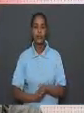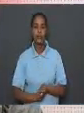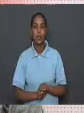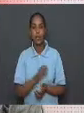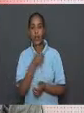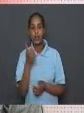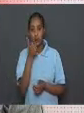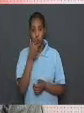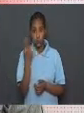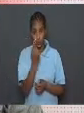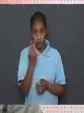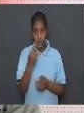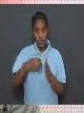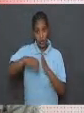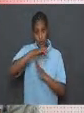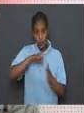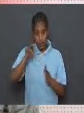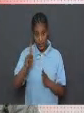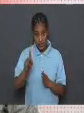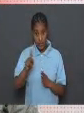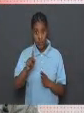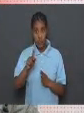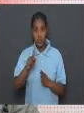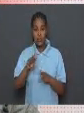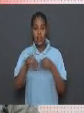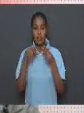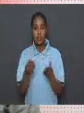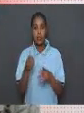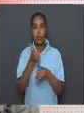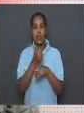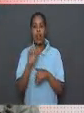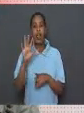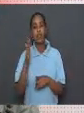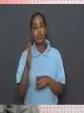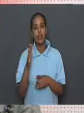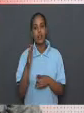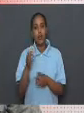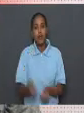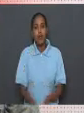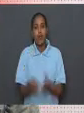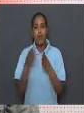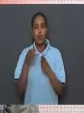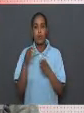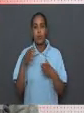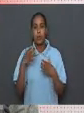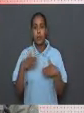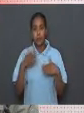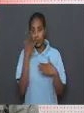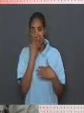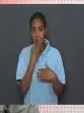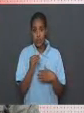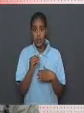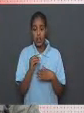of electroplating is to give metal items a more pleasant or richer